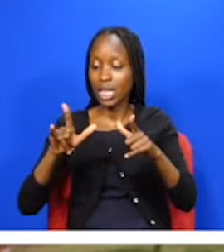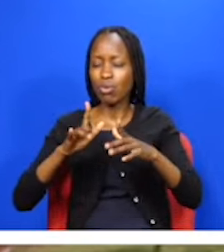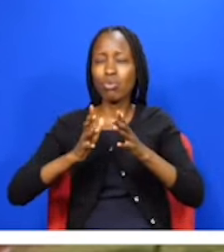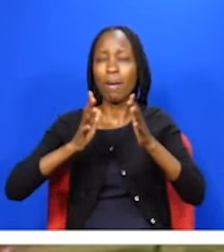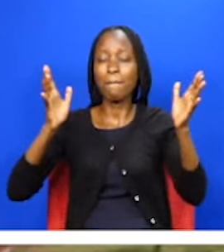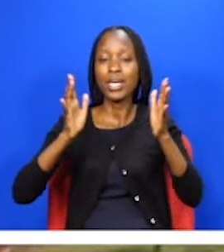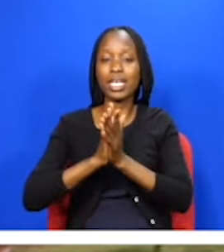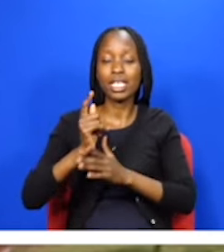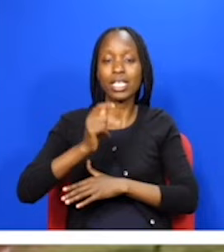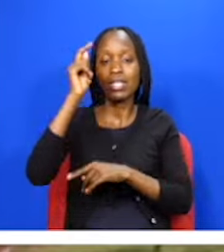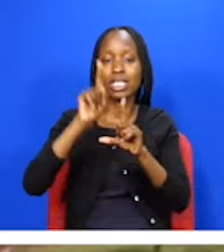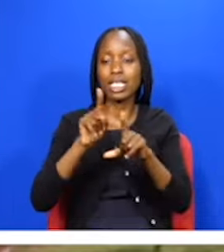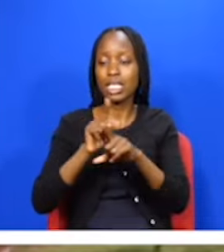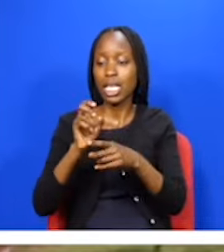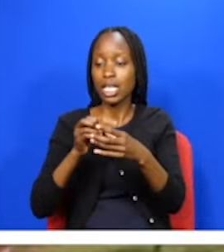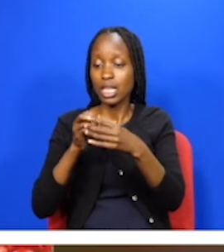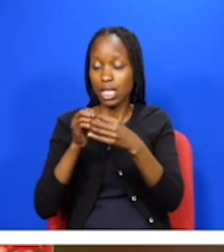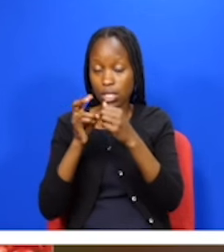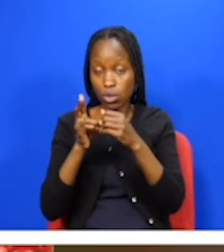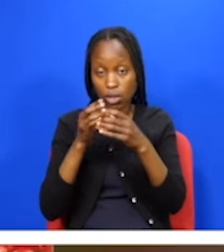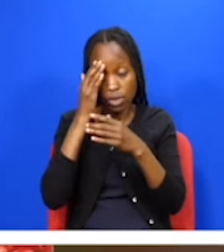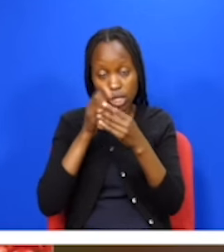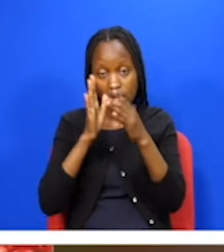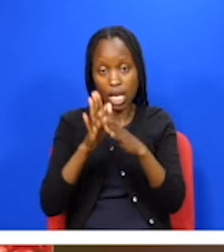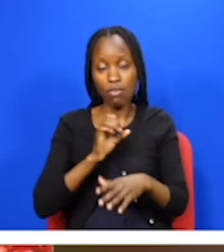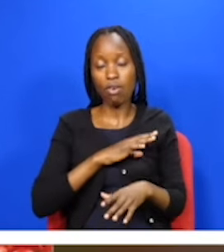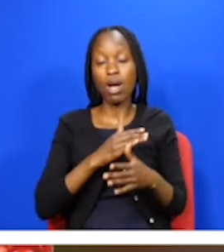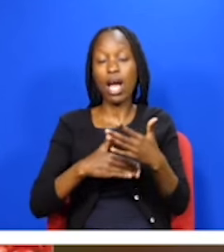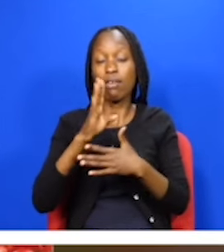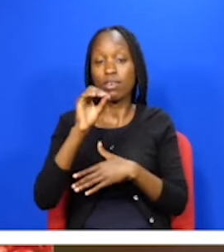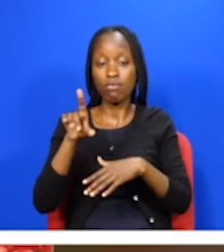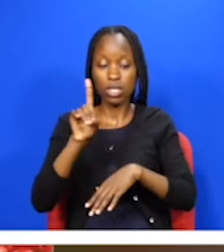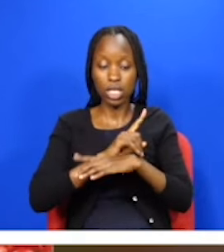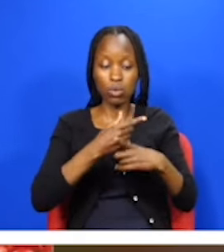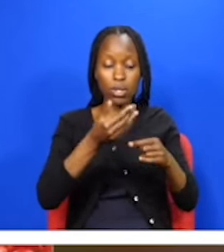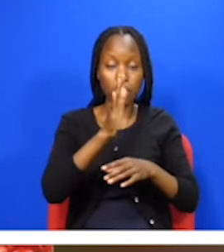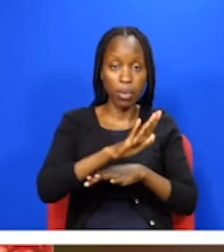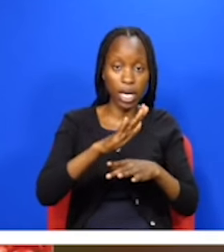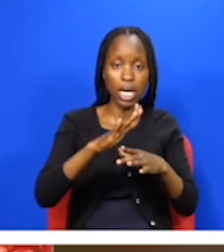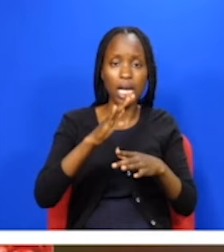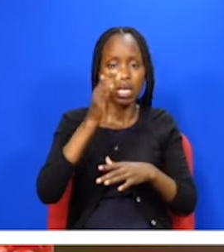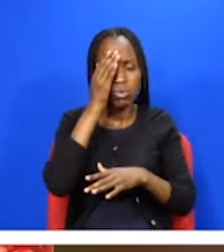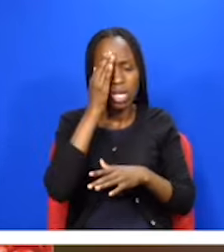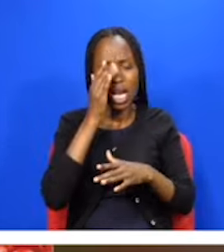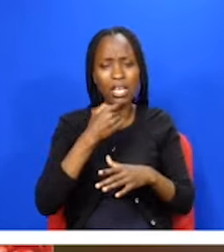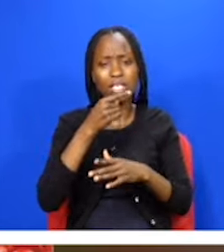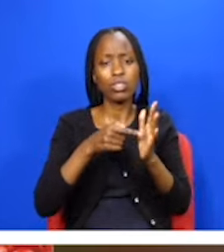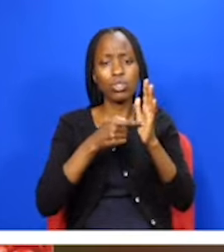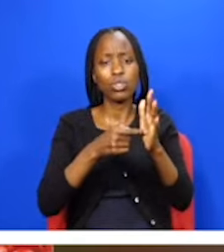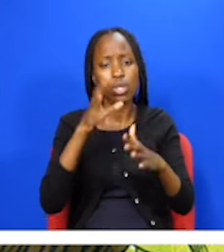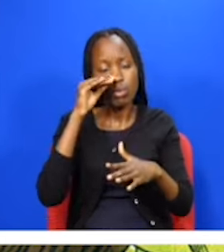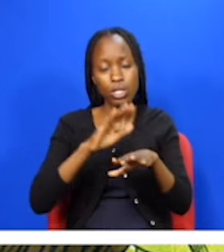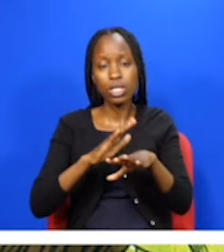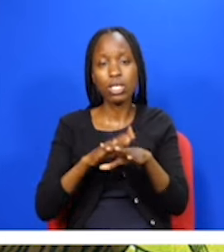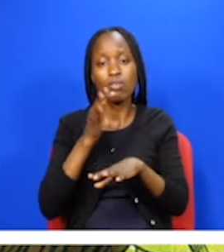the spies were afraid of them. After 40 days, they returned to their camp and showed Moses the good fruit they had found in the